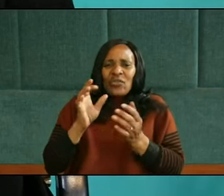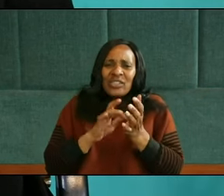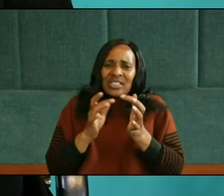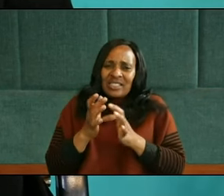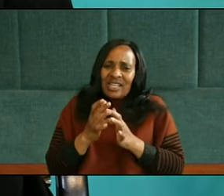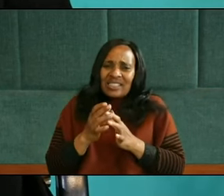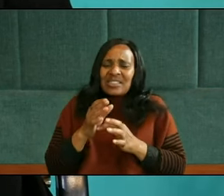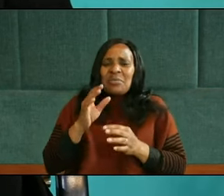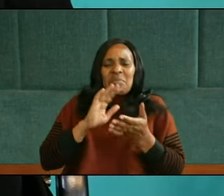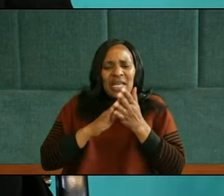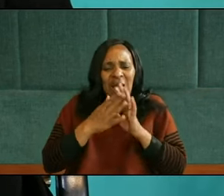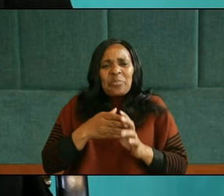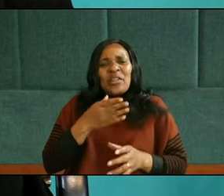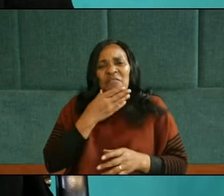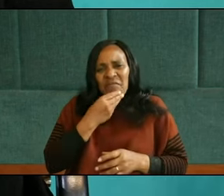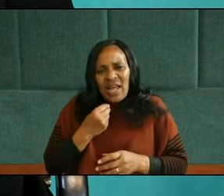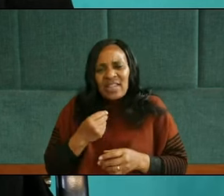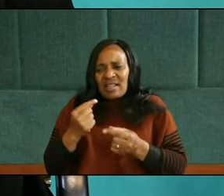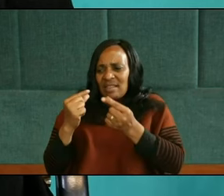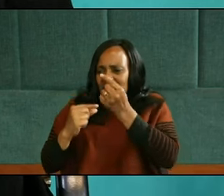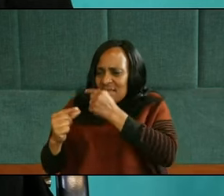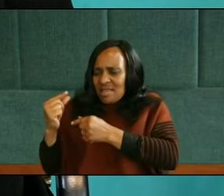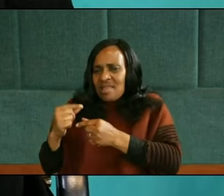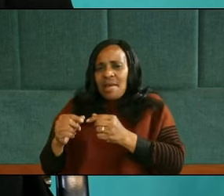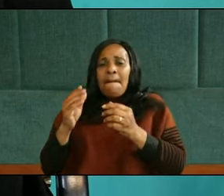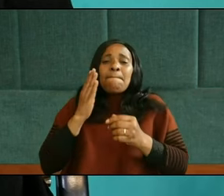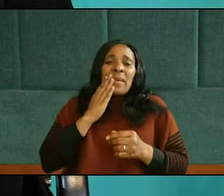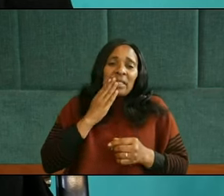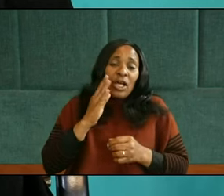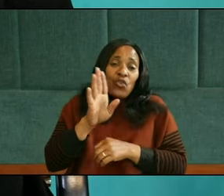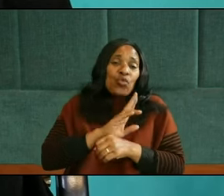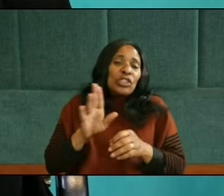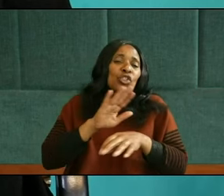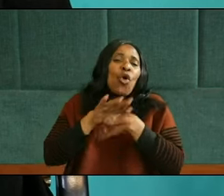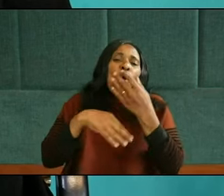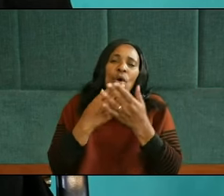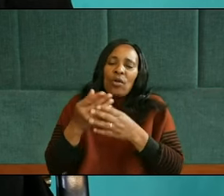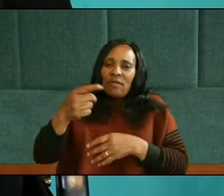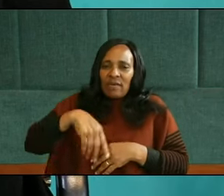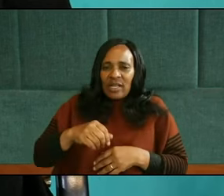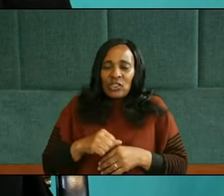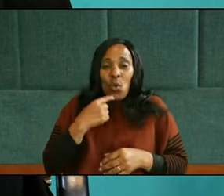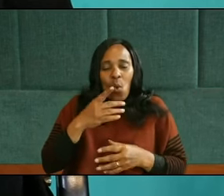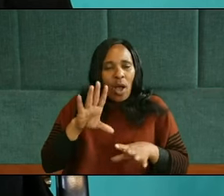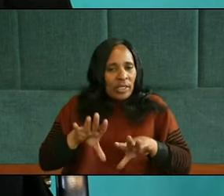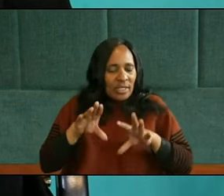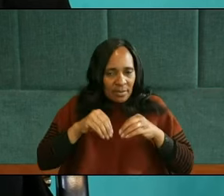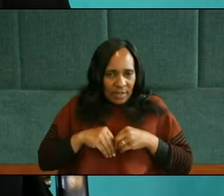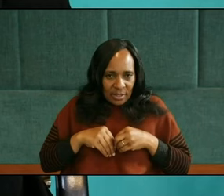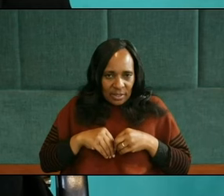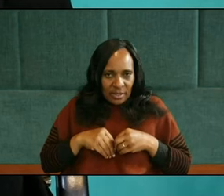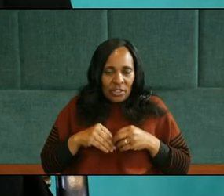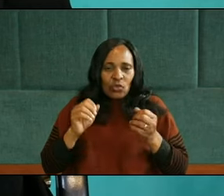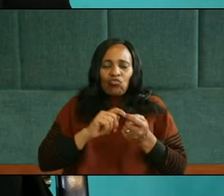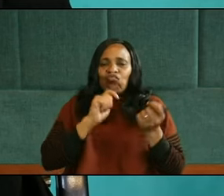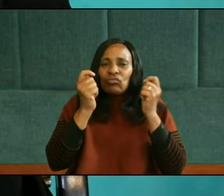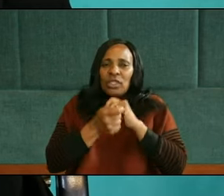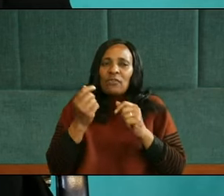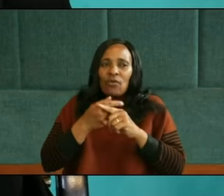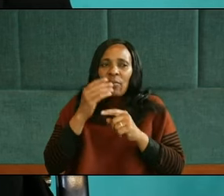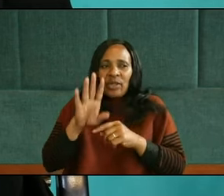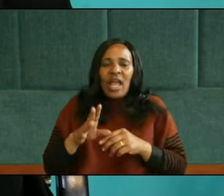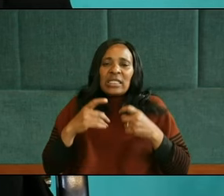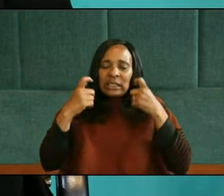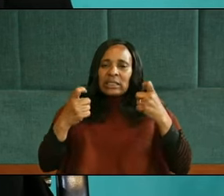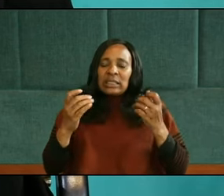the fathers, the descendants, the mothers, and he used everyone who actually accepted or turned from their wickedness and